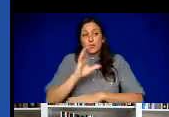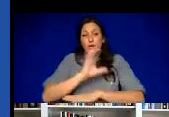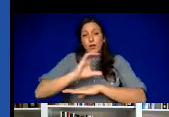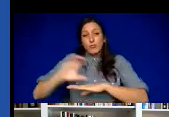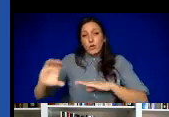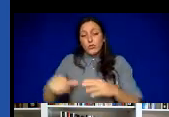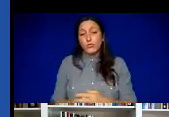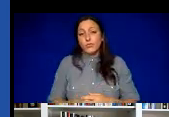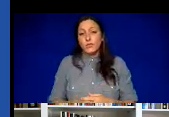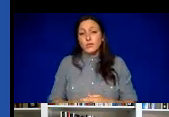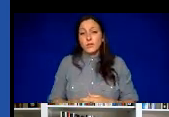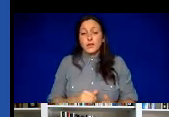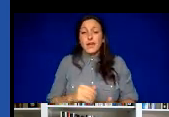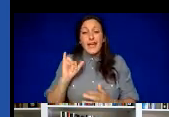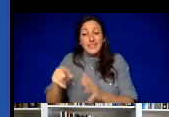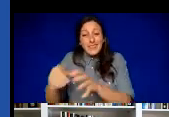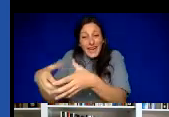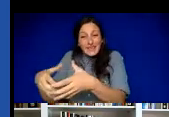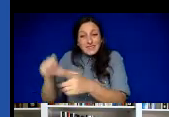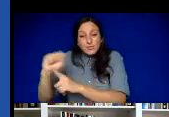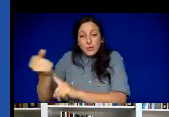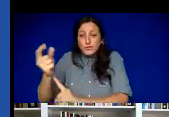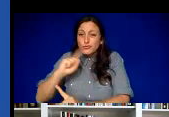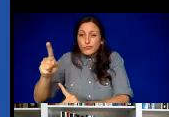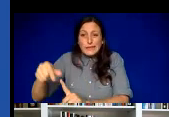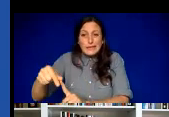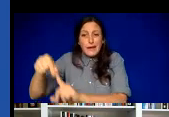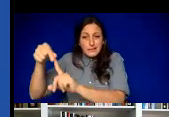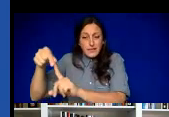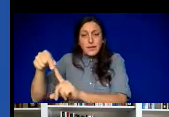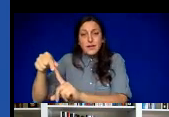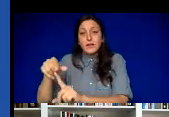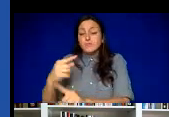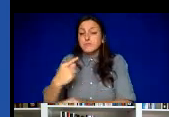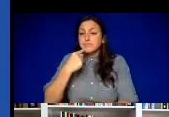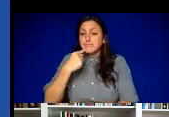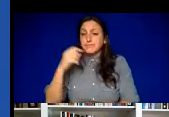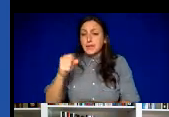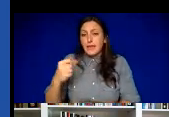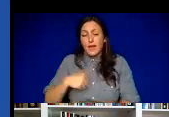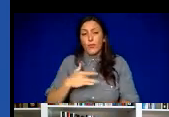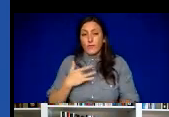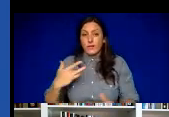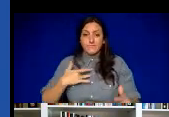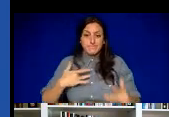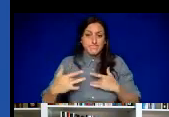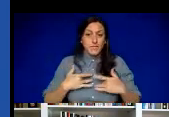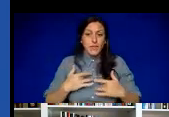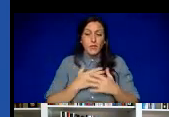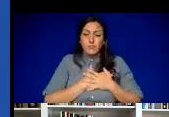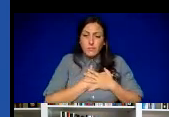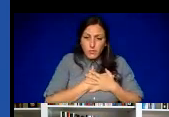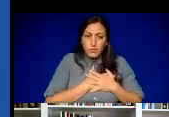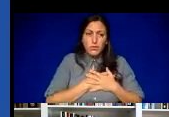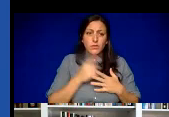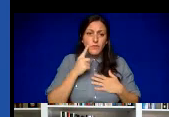an incredibly isolated incident. It is disappointing, it is concerning. Our heart goes out to those